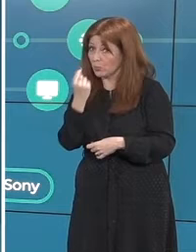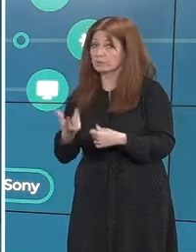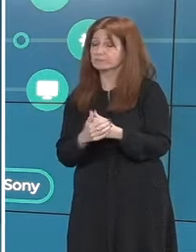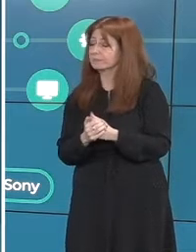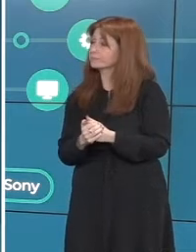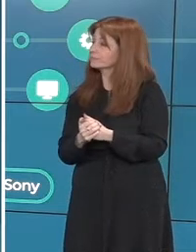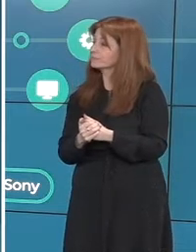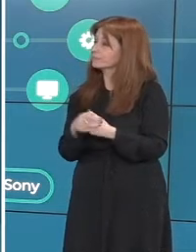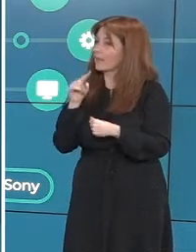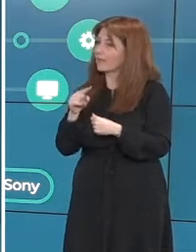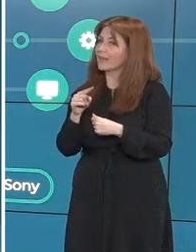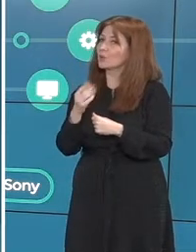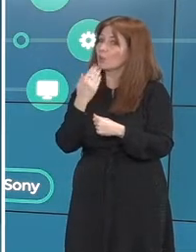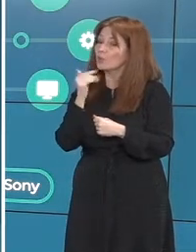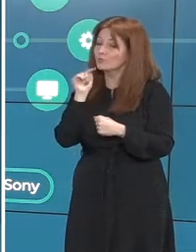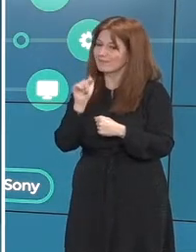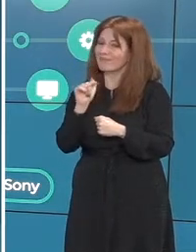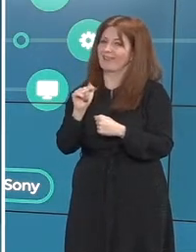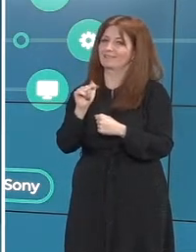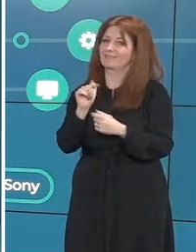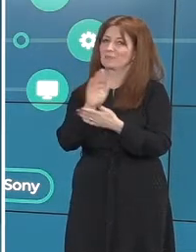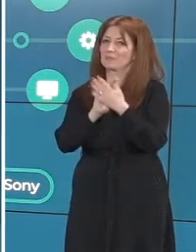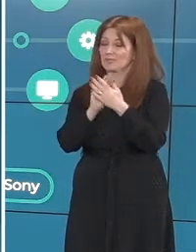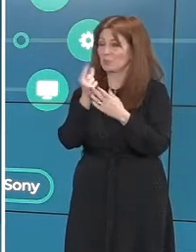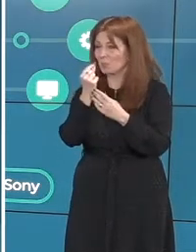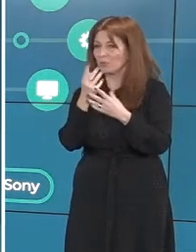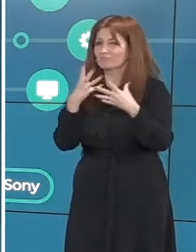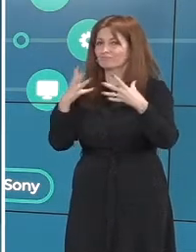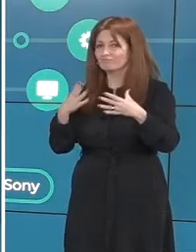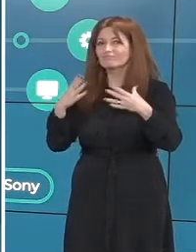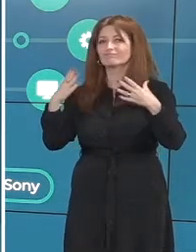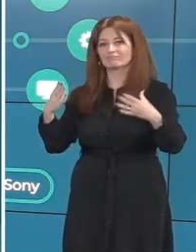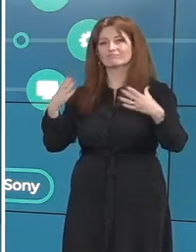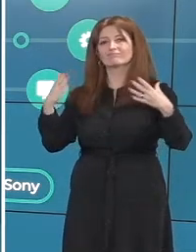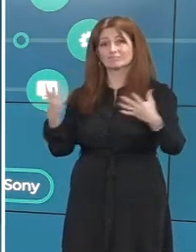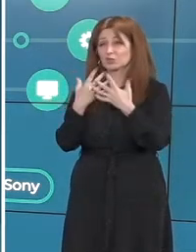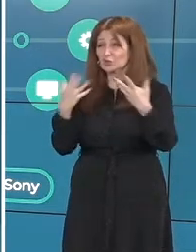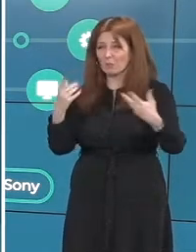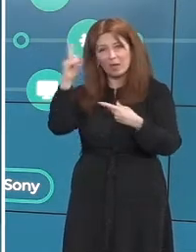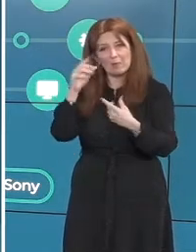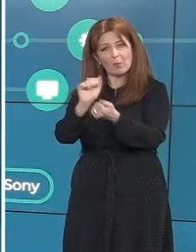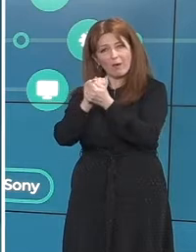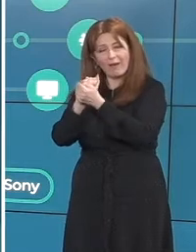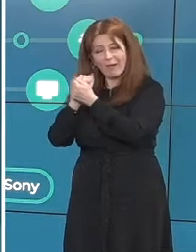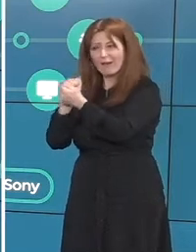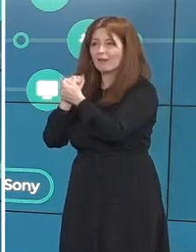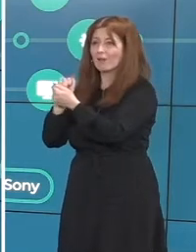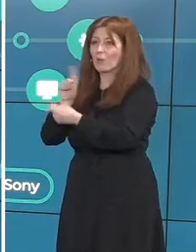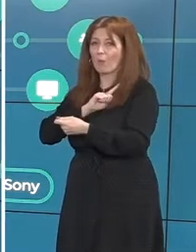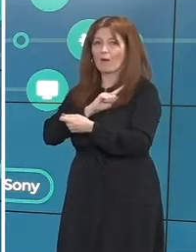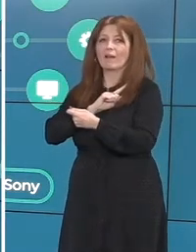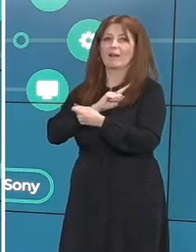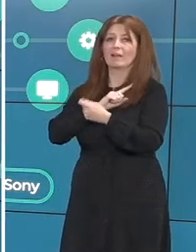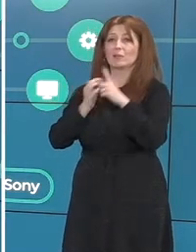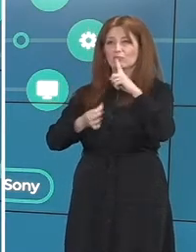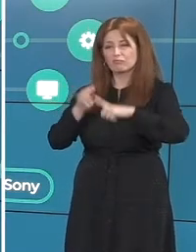to keep growing and growing and growing the number of people we can hire because we're building great assistive technologies. Excellent.